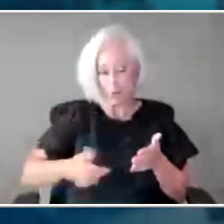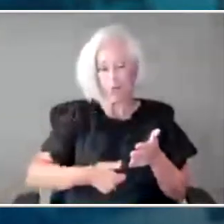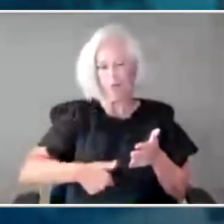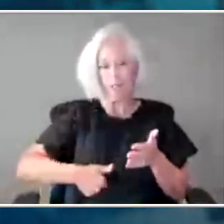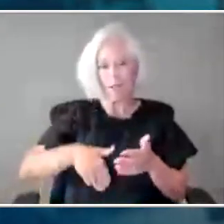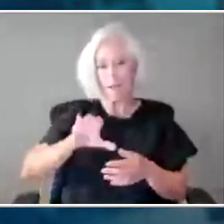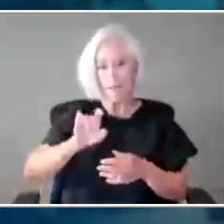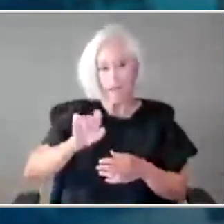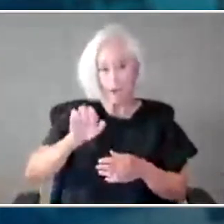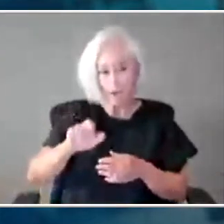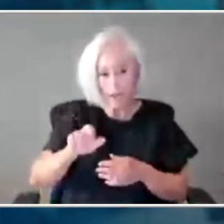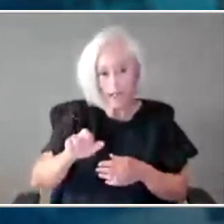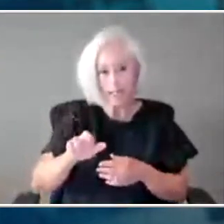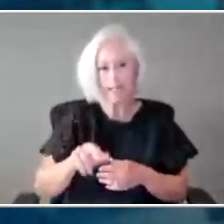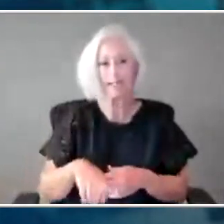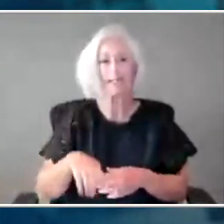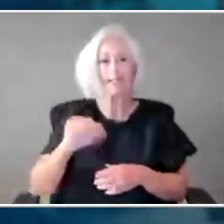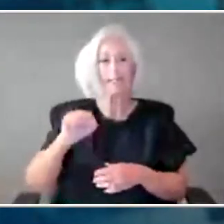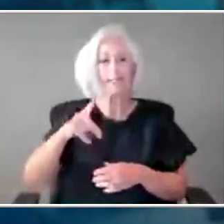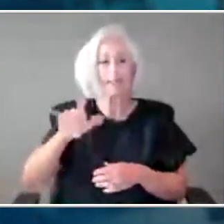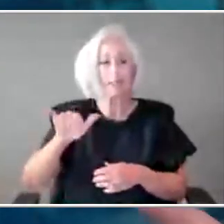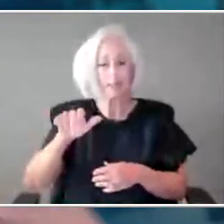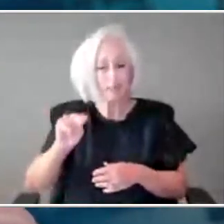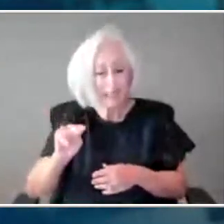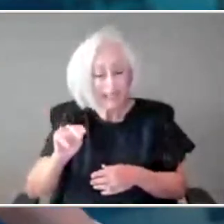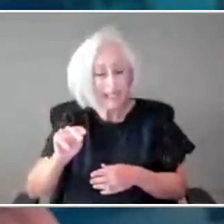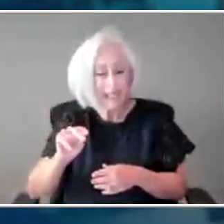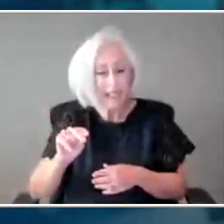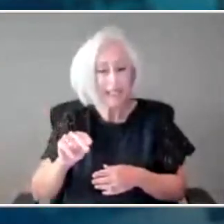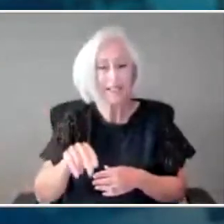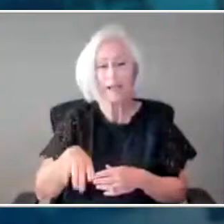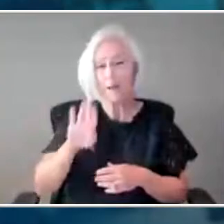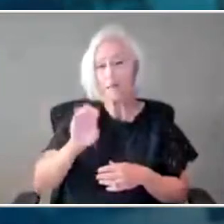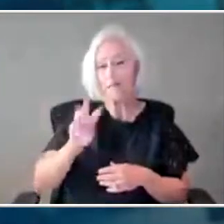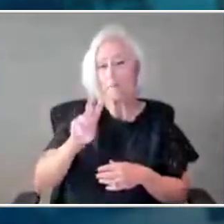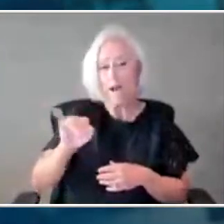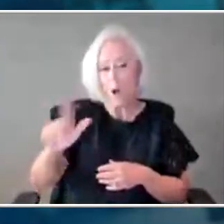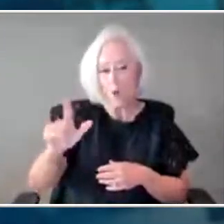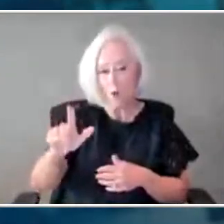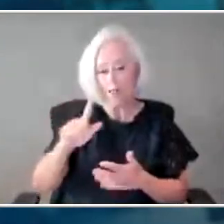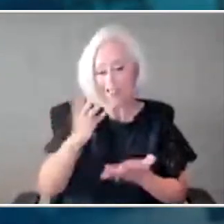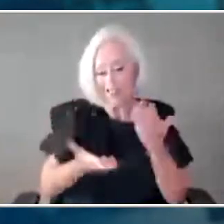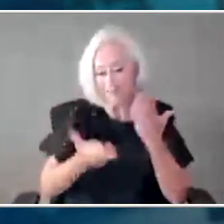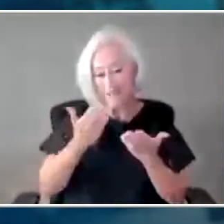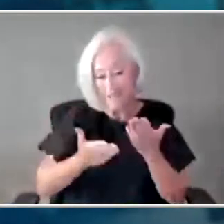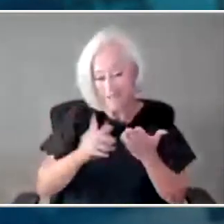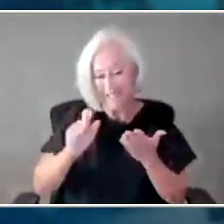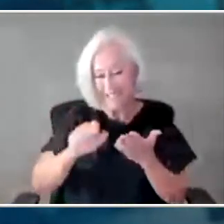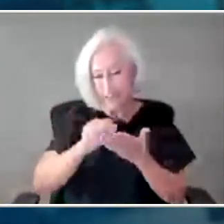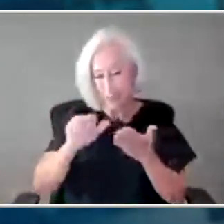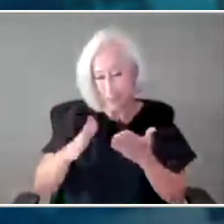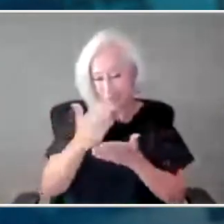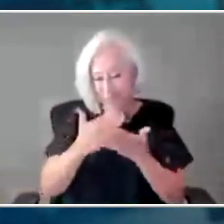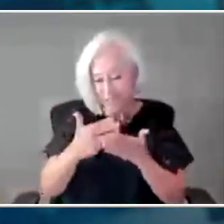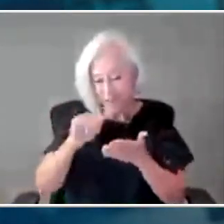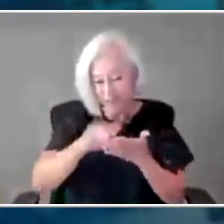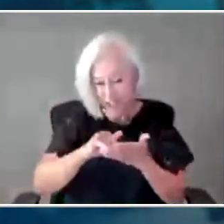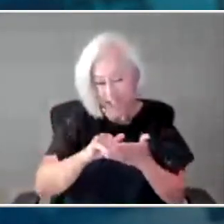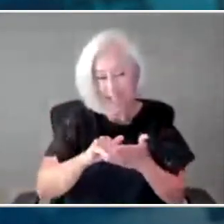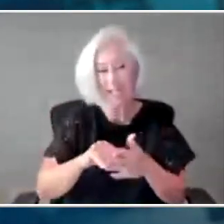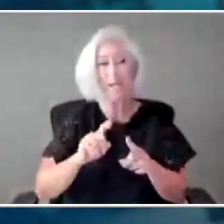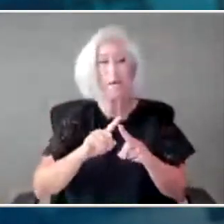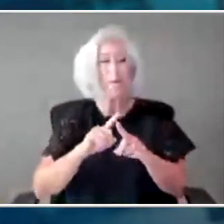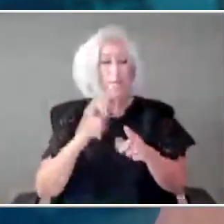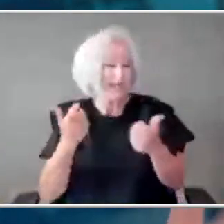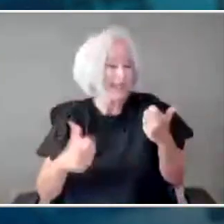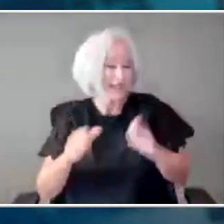bowel in that area. So obviously a bigger surgery. We do surgeries like that, but it's a bigger surgery. It has some additional risks that go along with it.